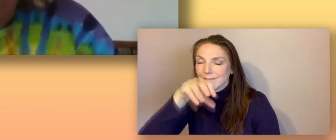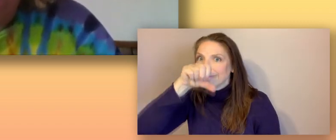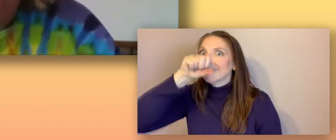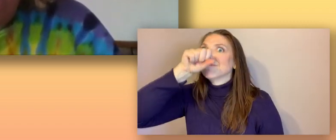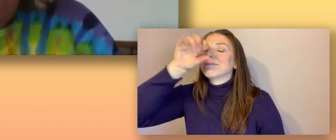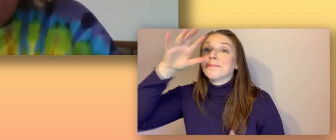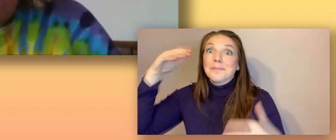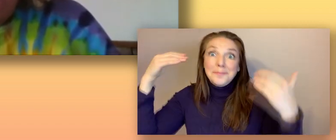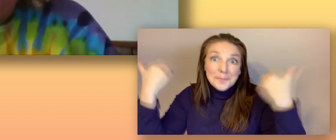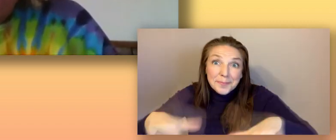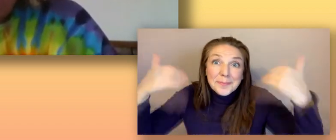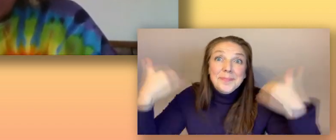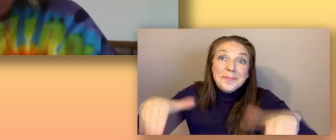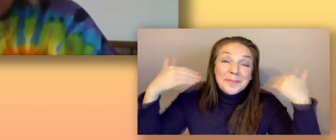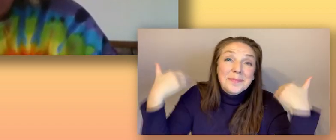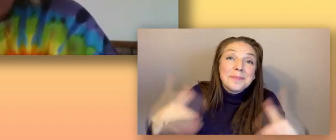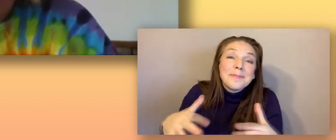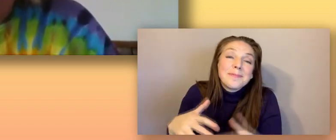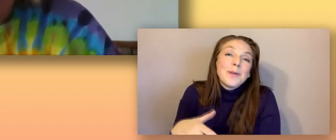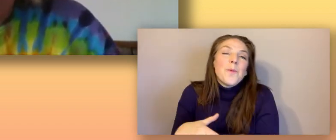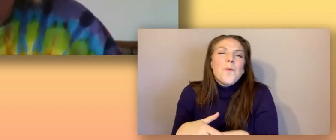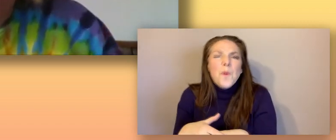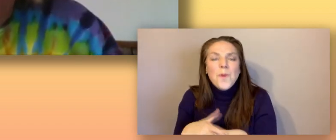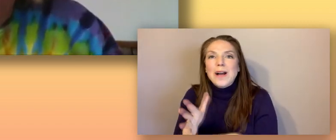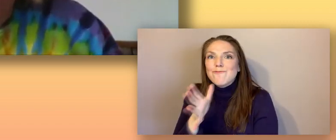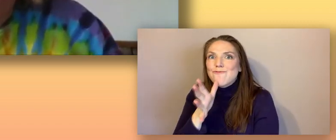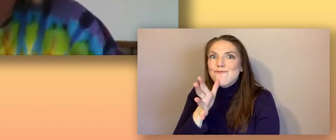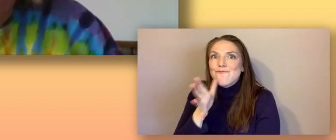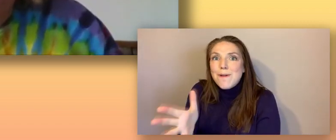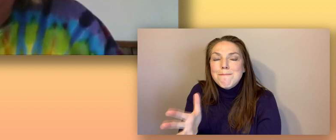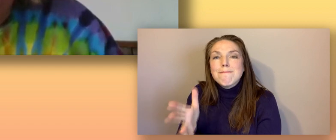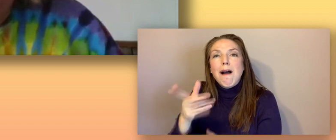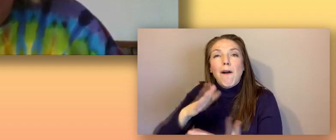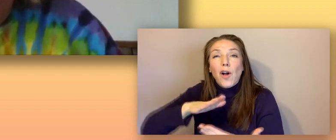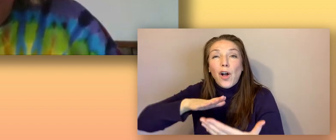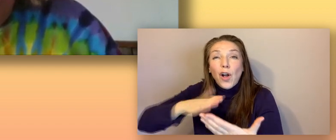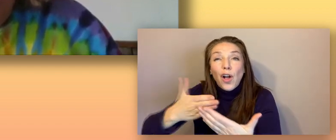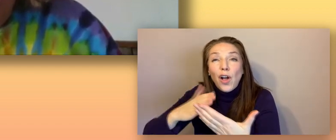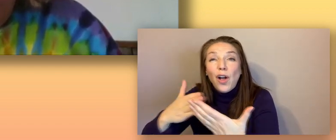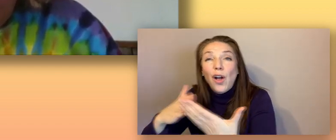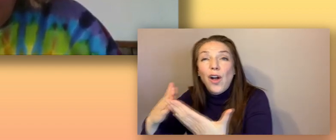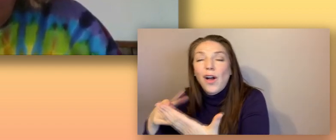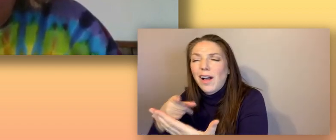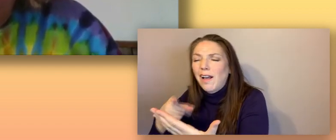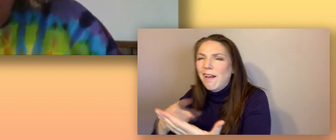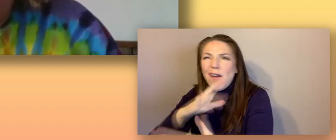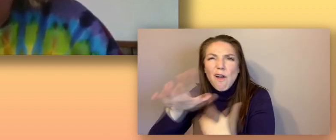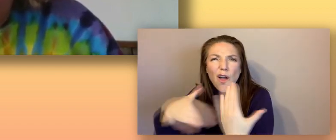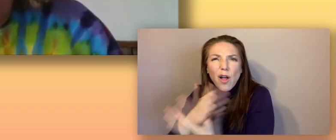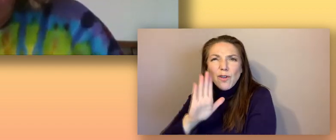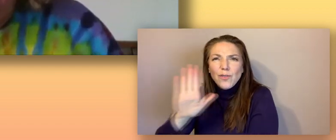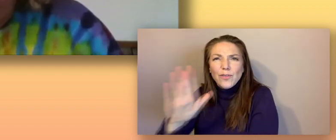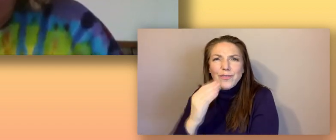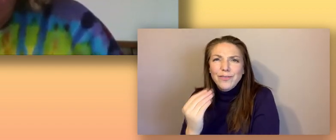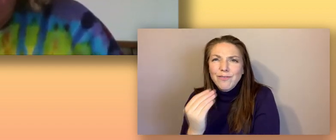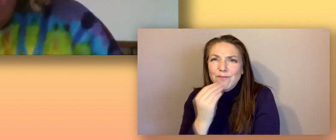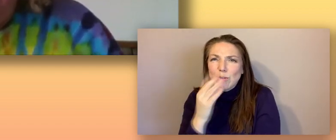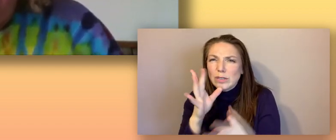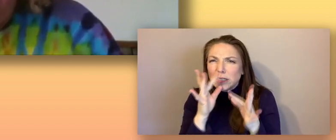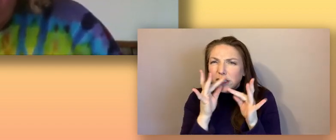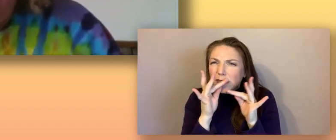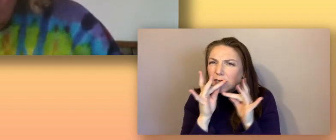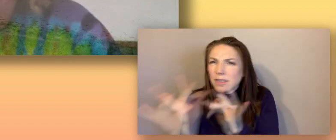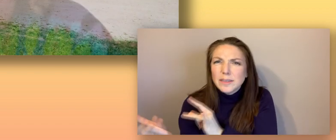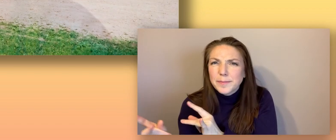the inside of the house. Grandma Murphy was cooking for us. Everything she made was Iowa